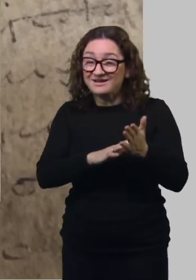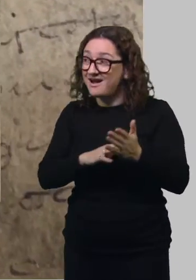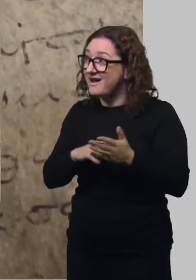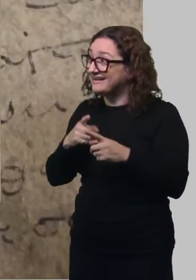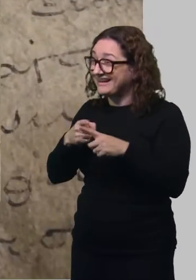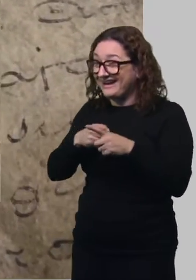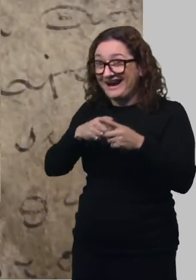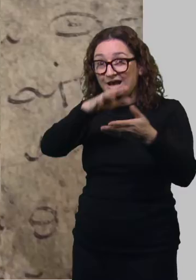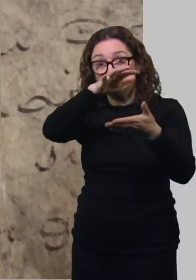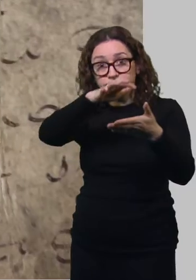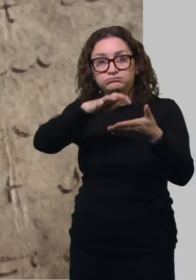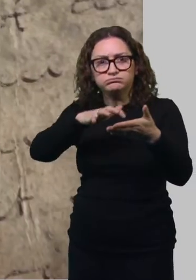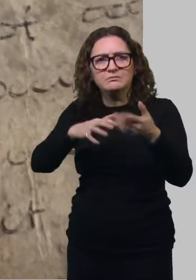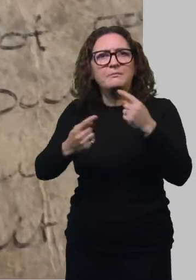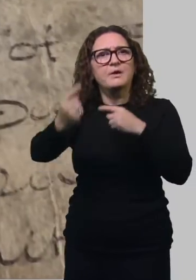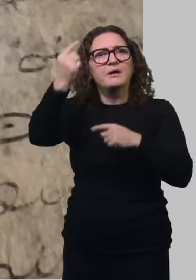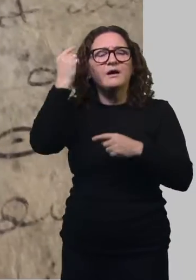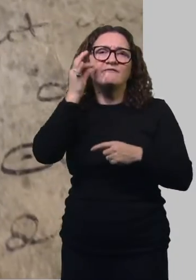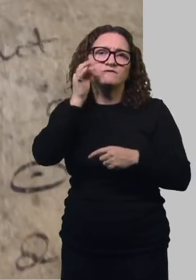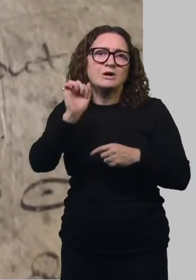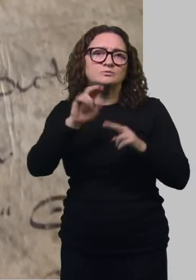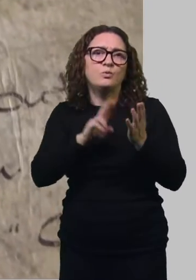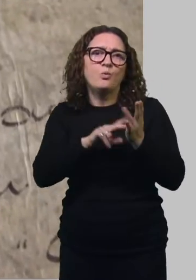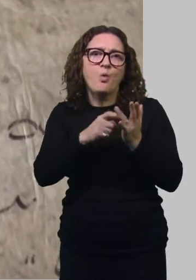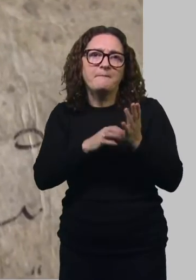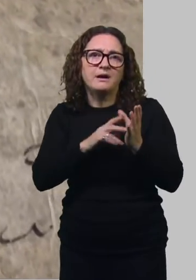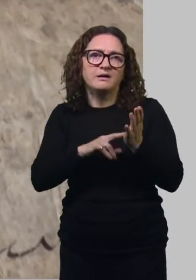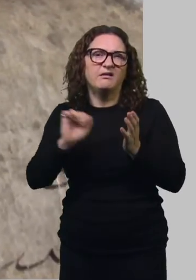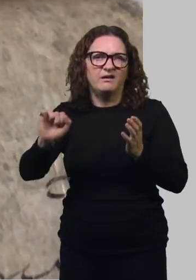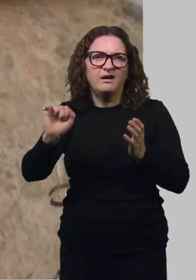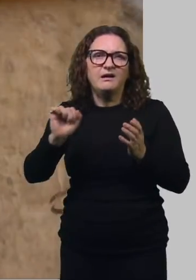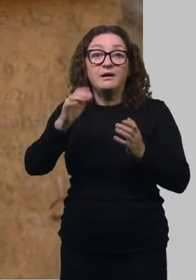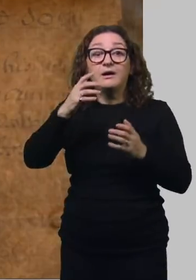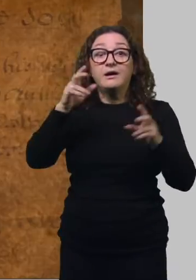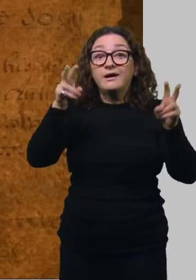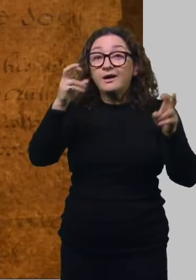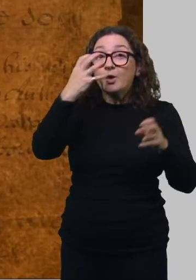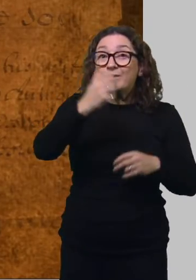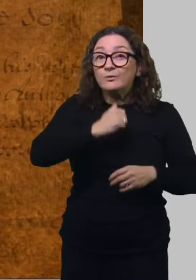Reine le veut, the Queen wishes it, or Le Roi le veut, the King wishes it.